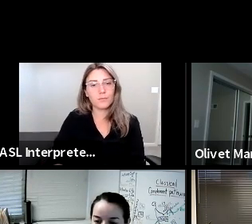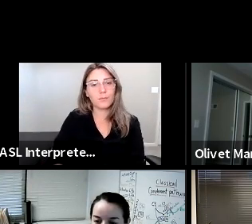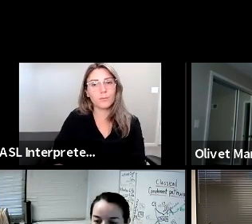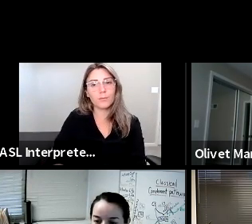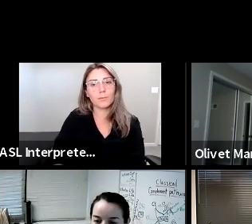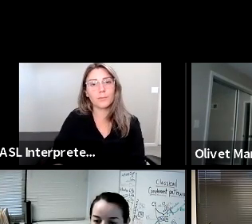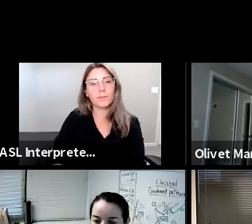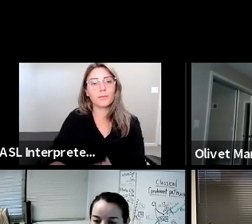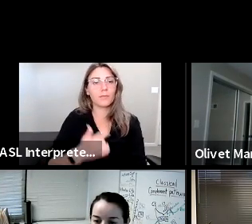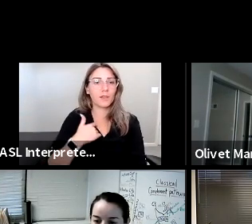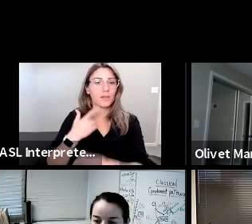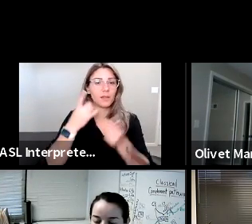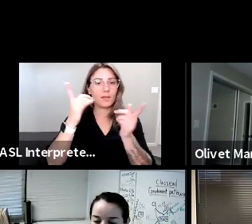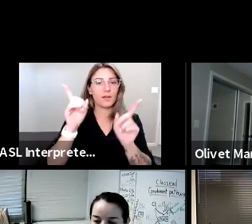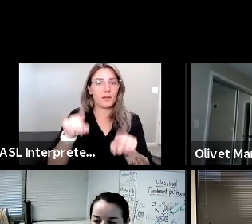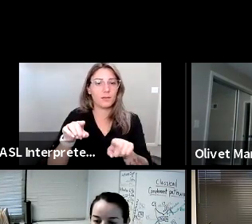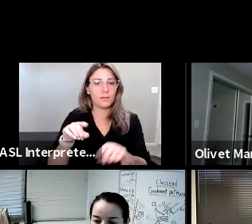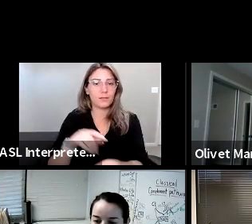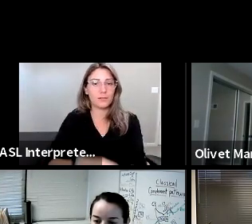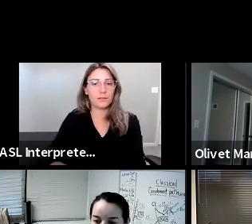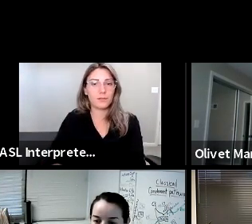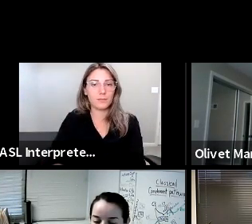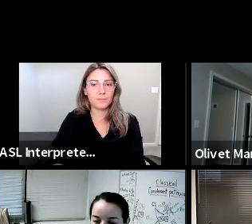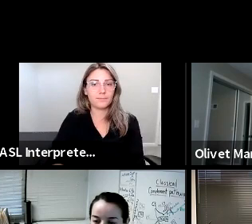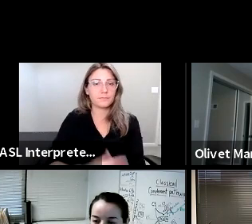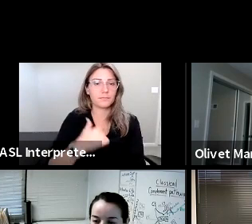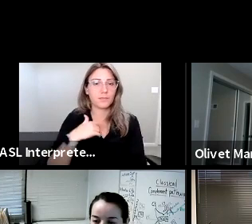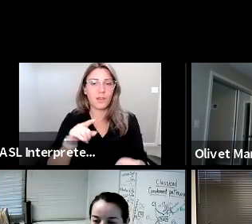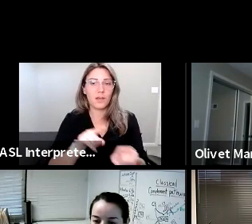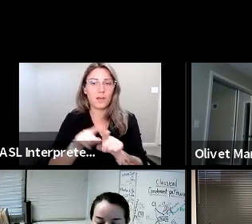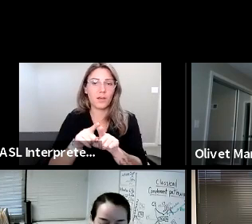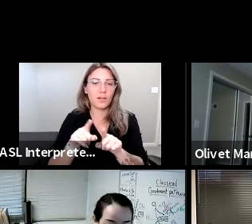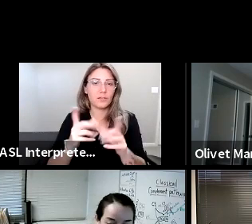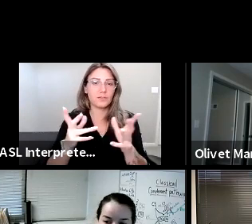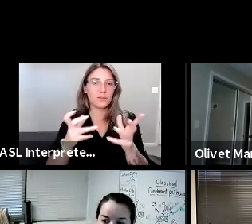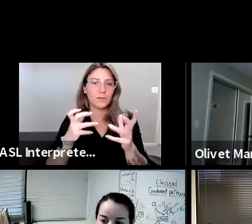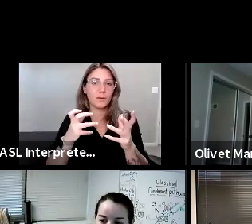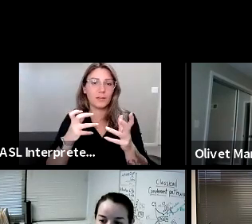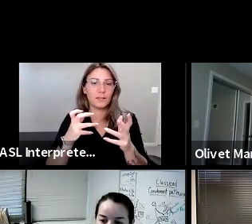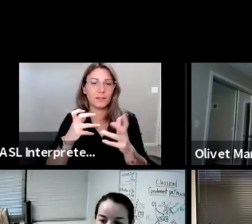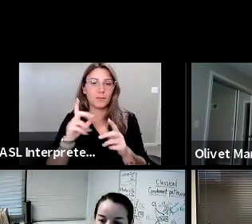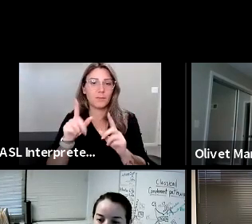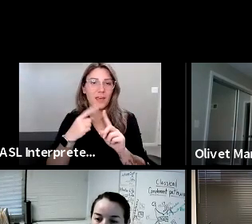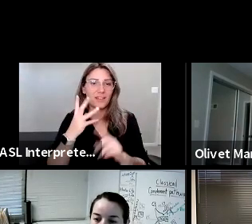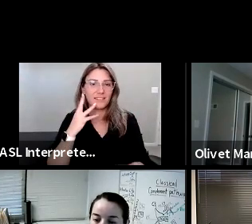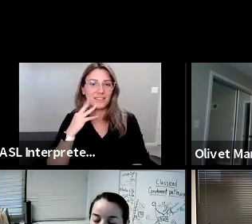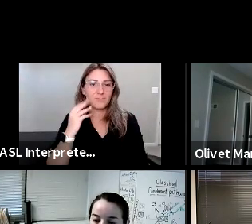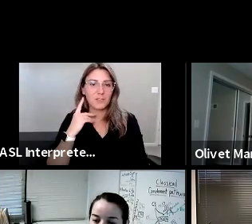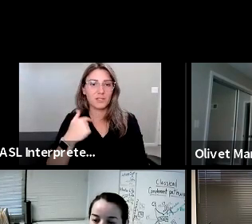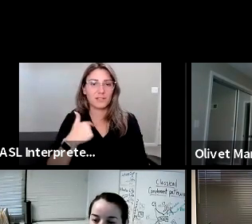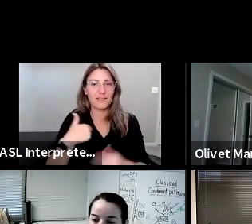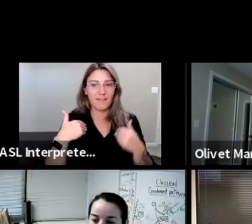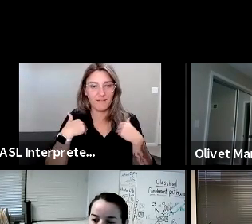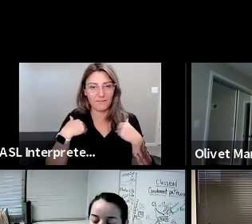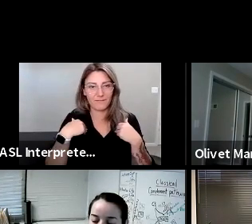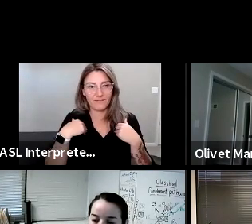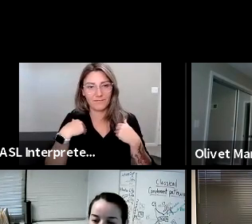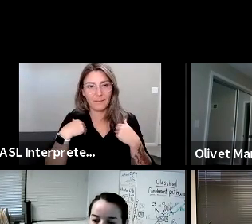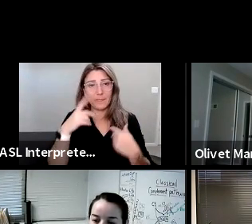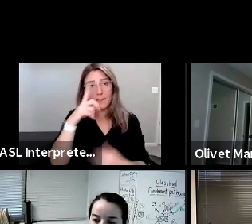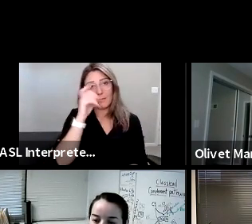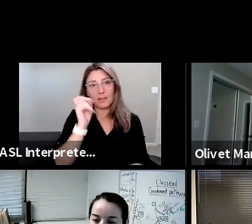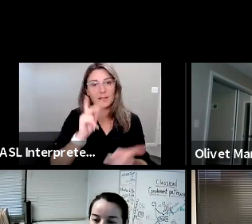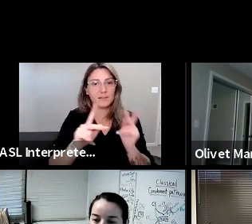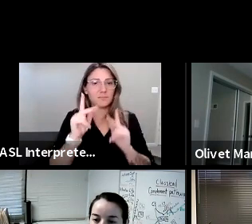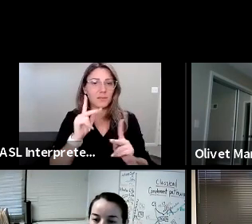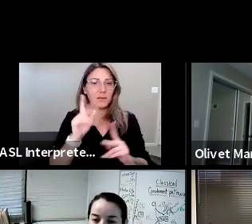I agree, Maria. And then I was also going to comment about experiences that I have, because people